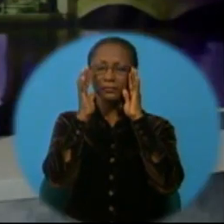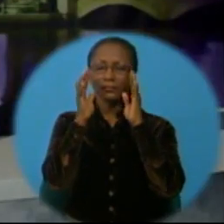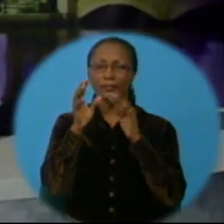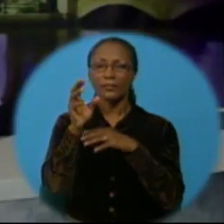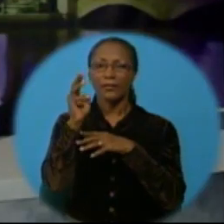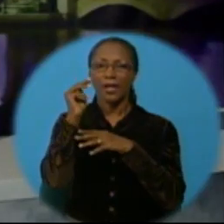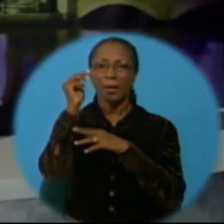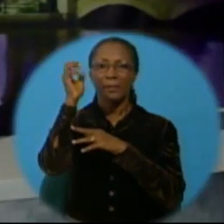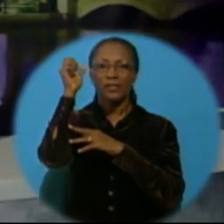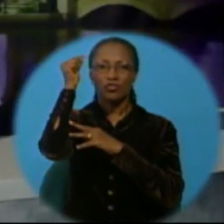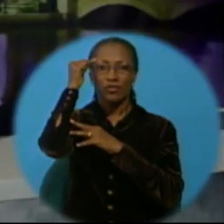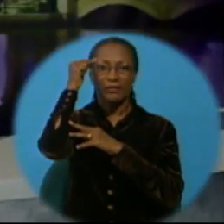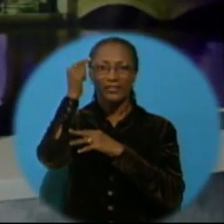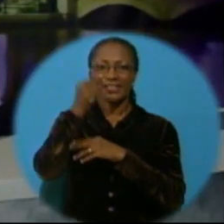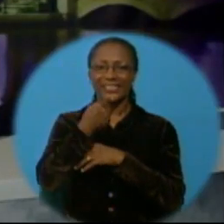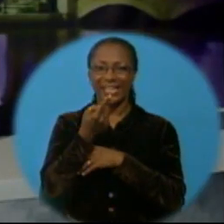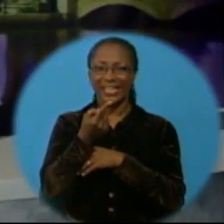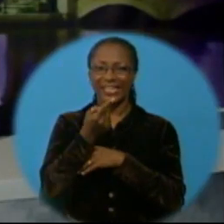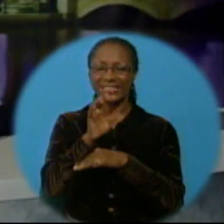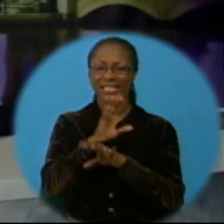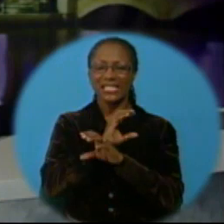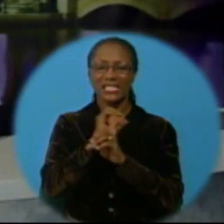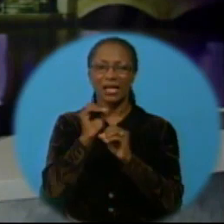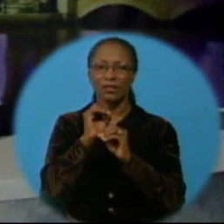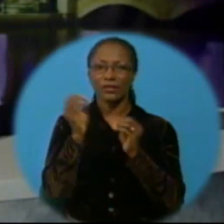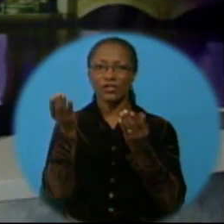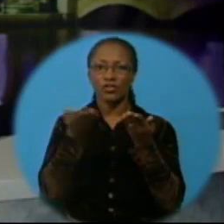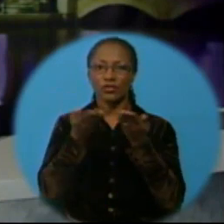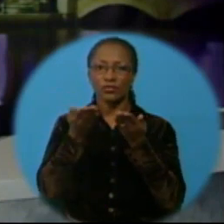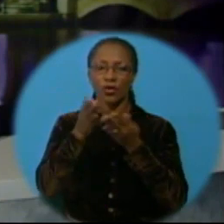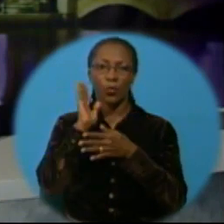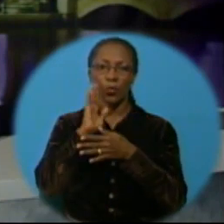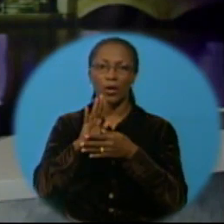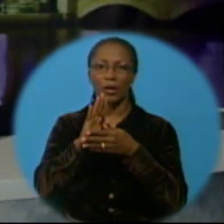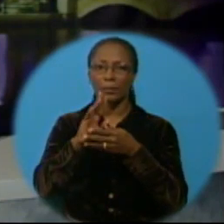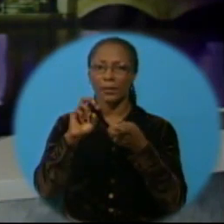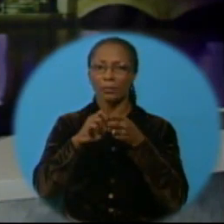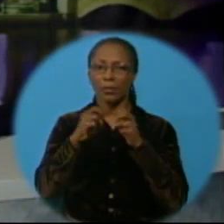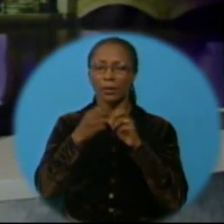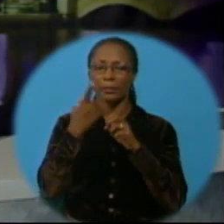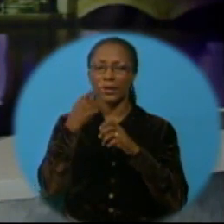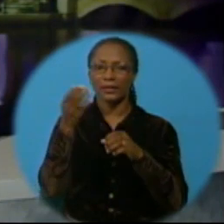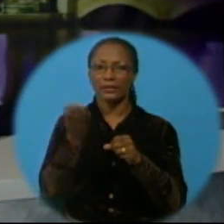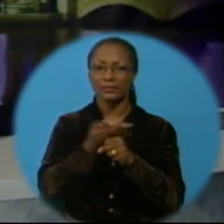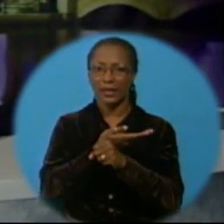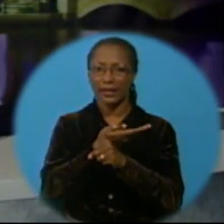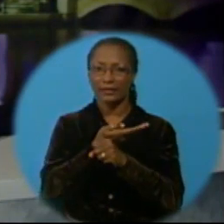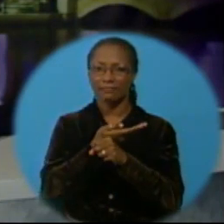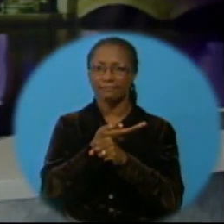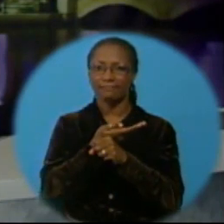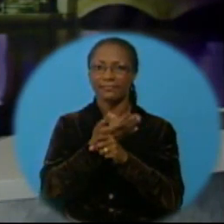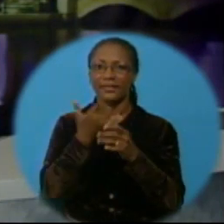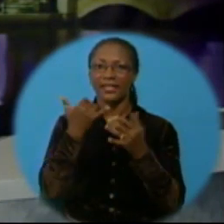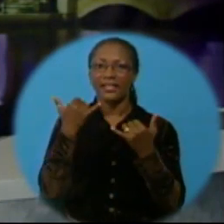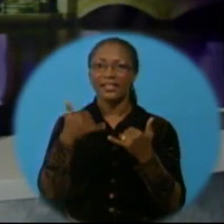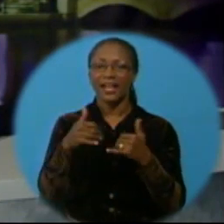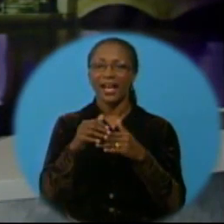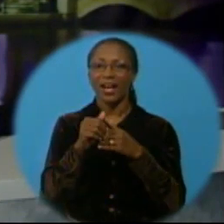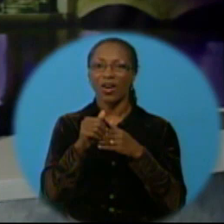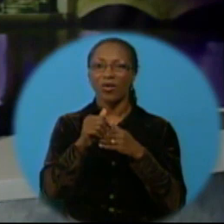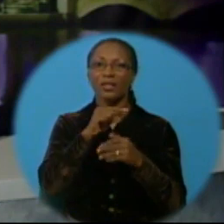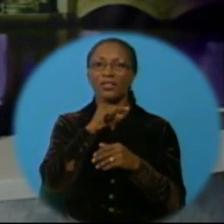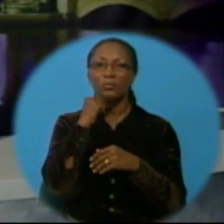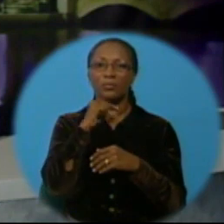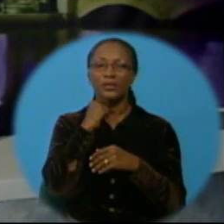Mr. Griffith maintains that none of its services will be compromised because of the cuts. And the Rector of the St. Mary's